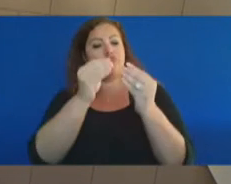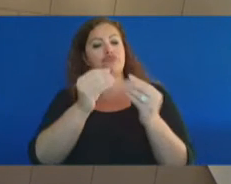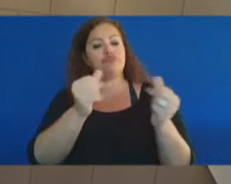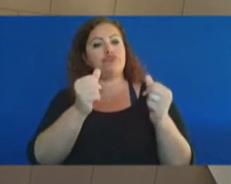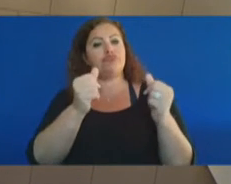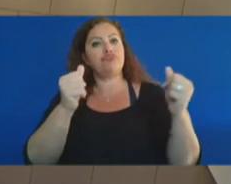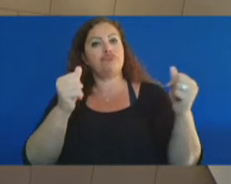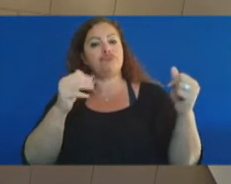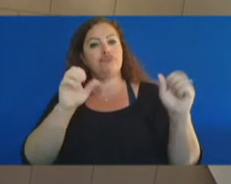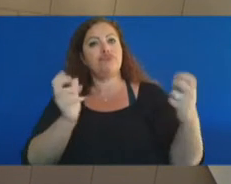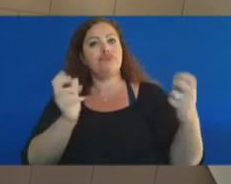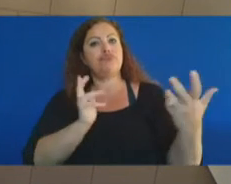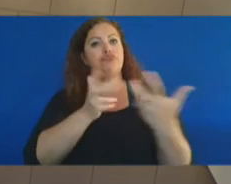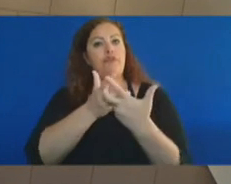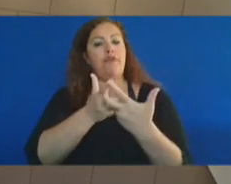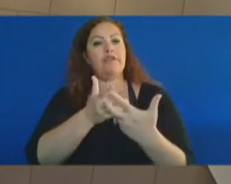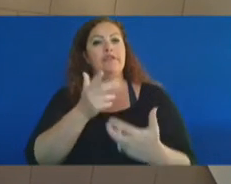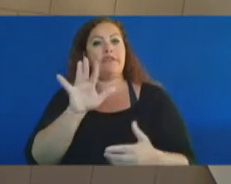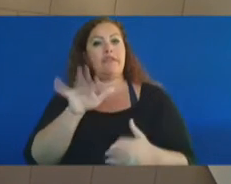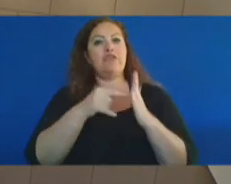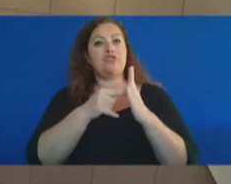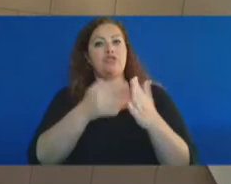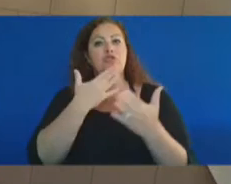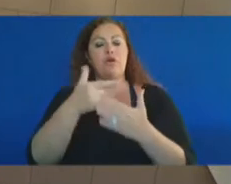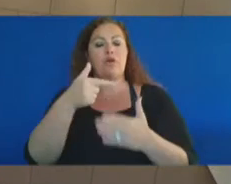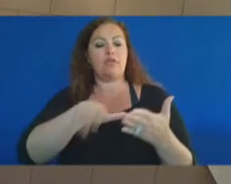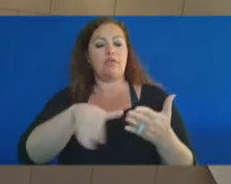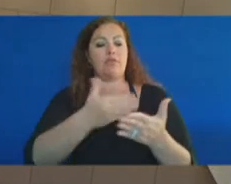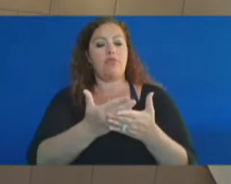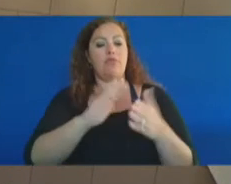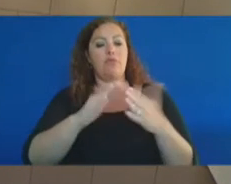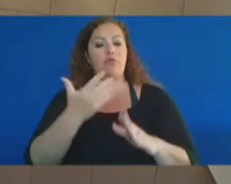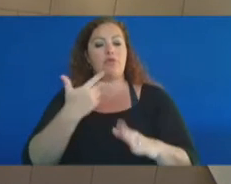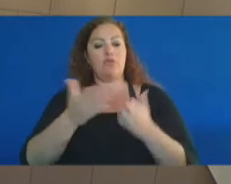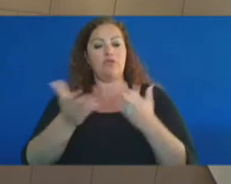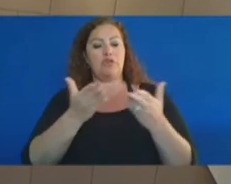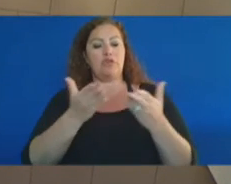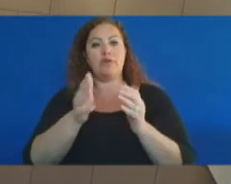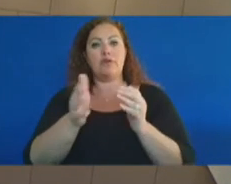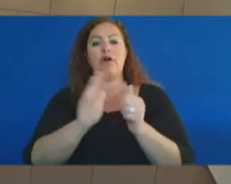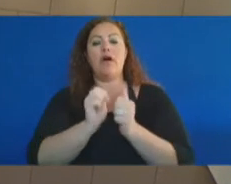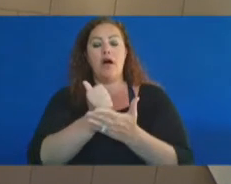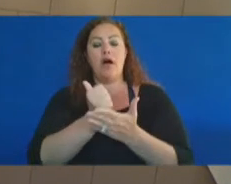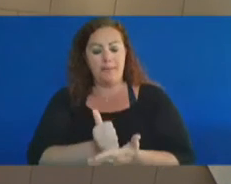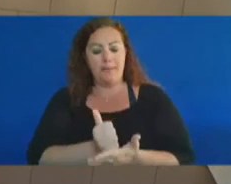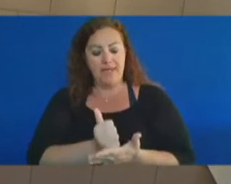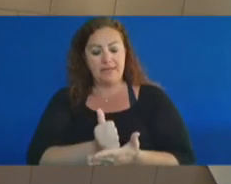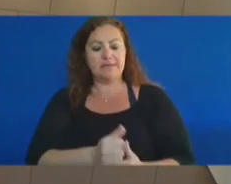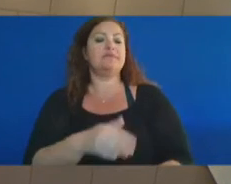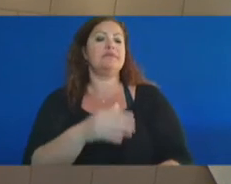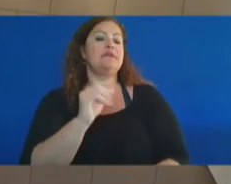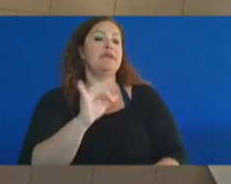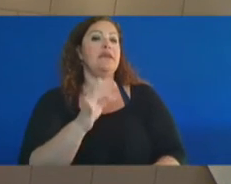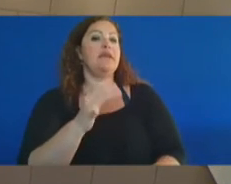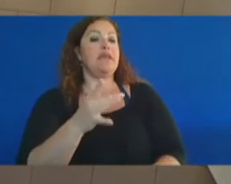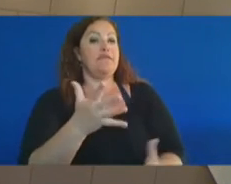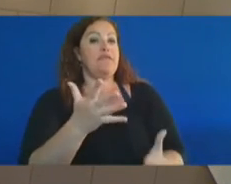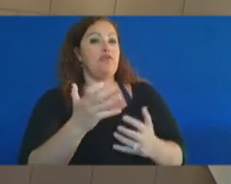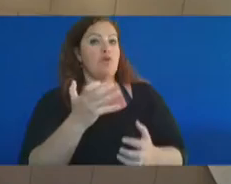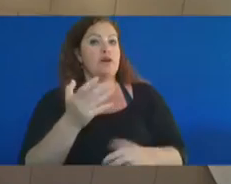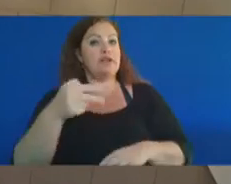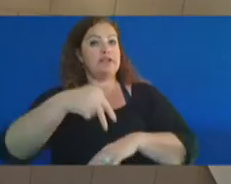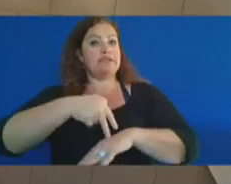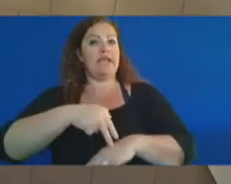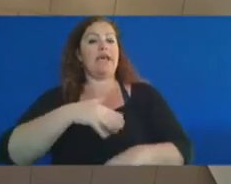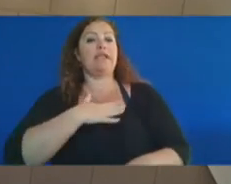reflects well on the entire Community we serve amen amen amen if you feel the if you would like to stand please do